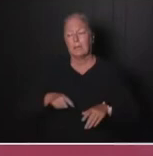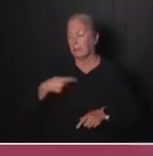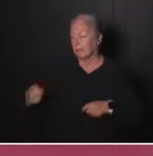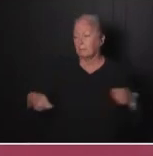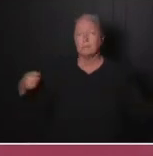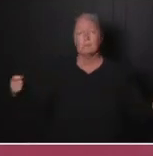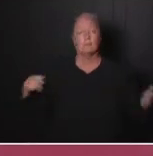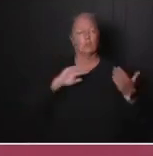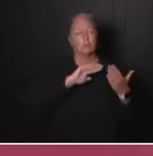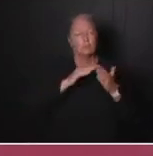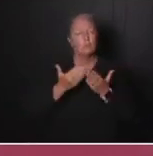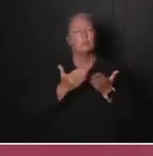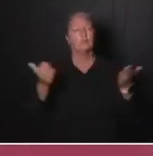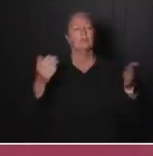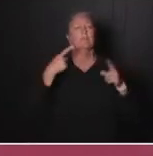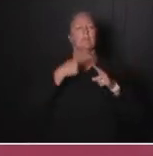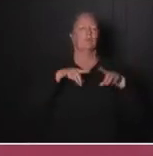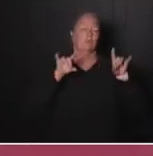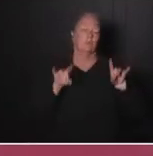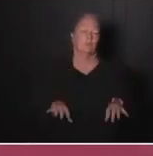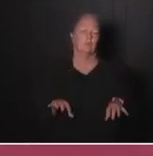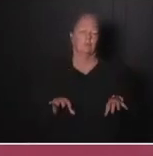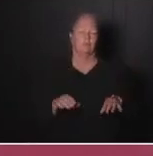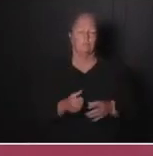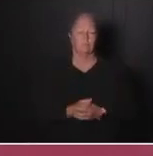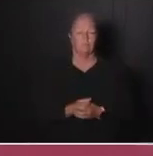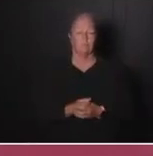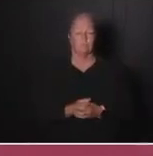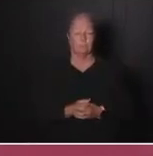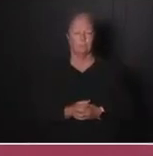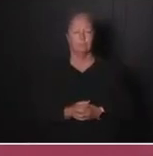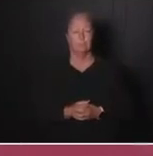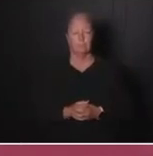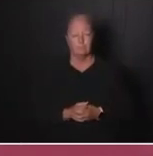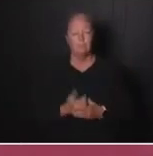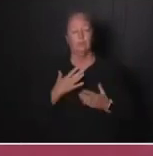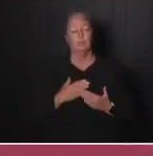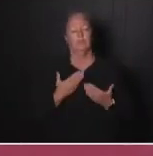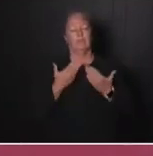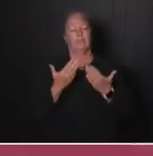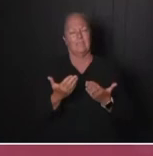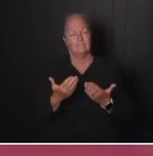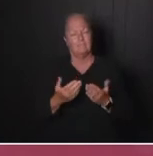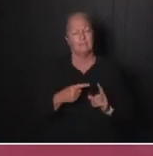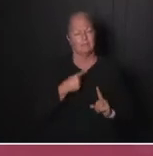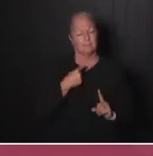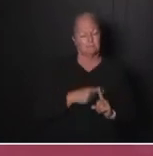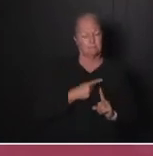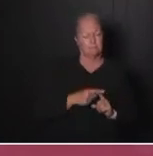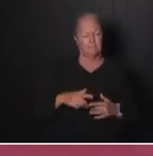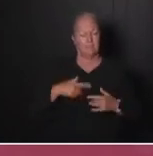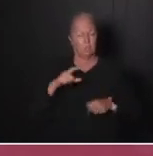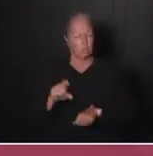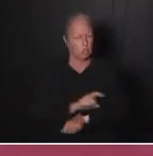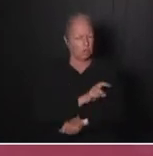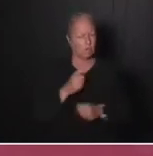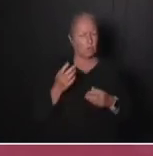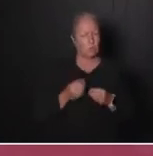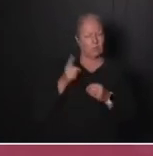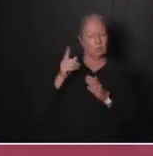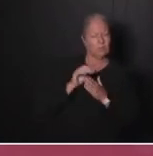their community, and for the country. One that restores confidence in government with a